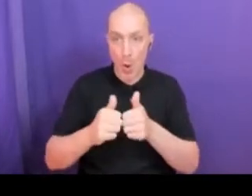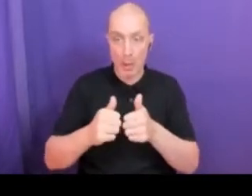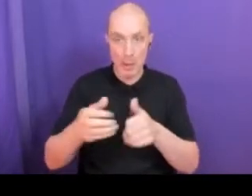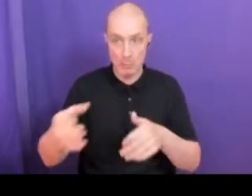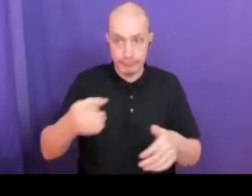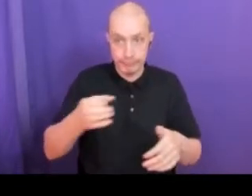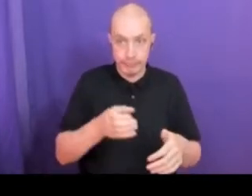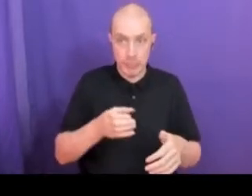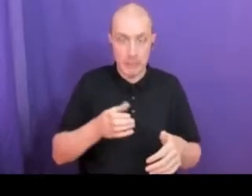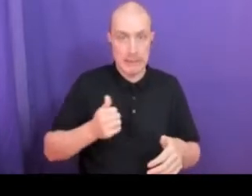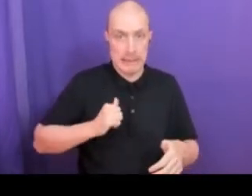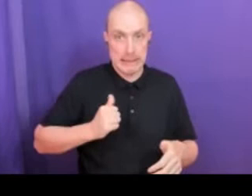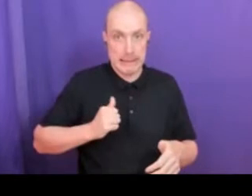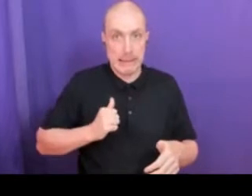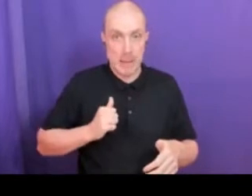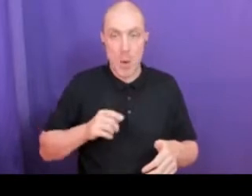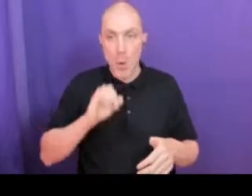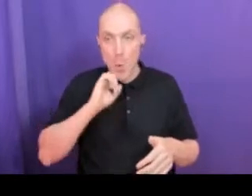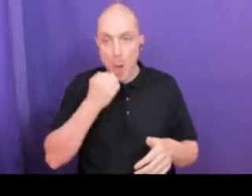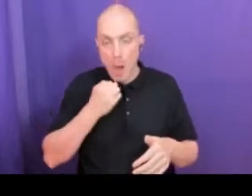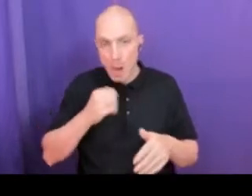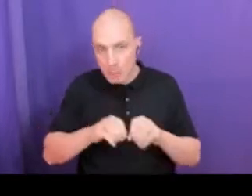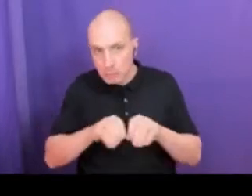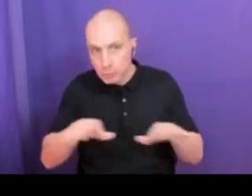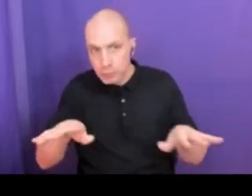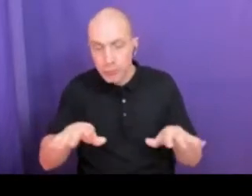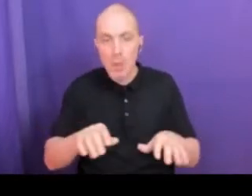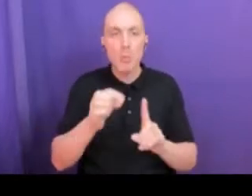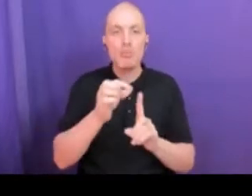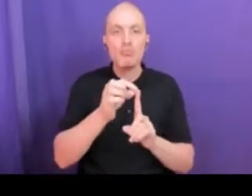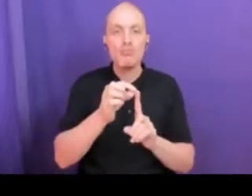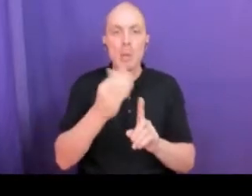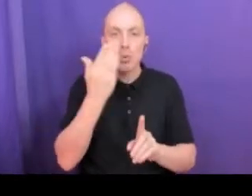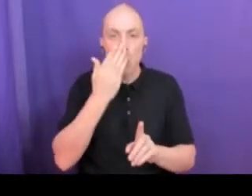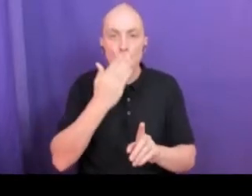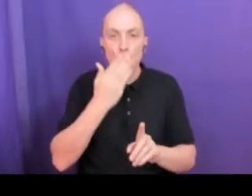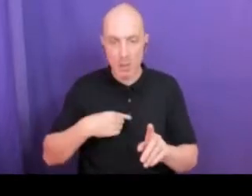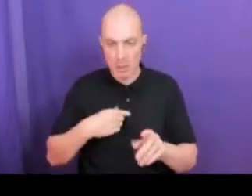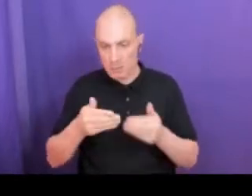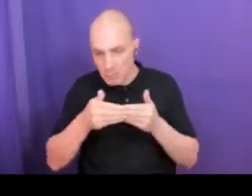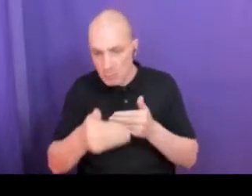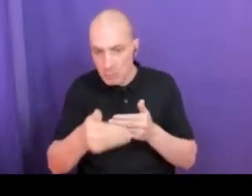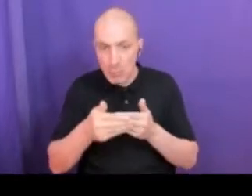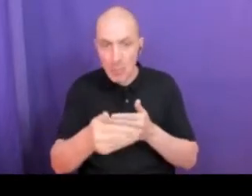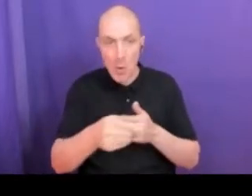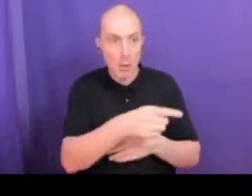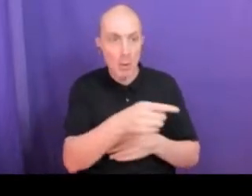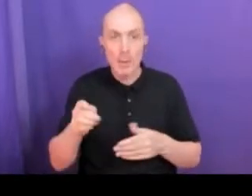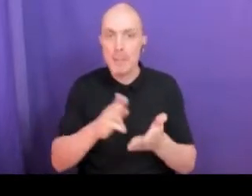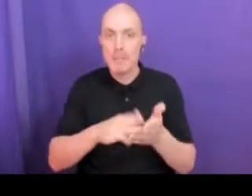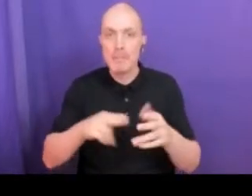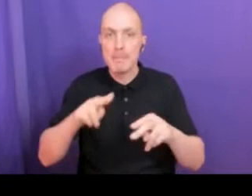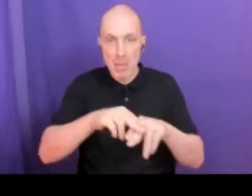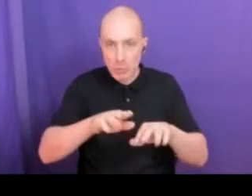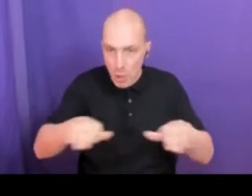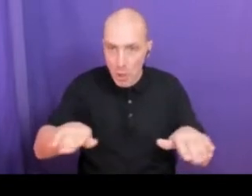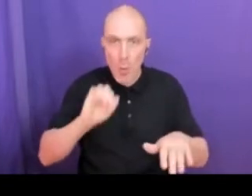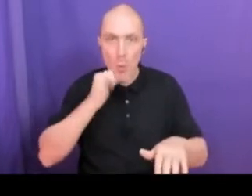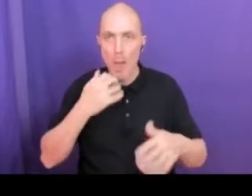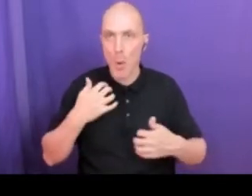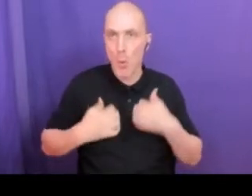piloting a primary schools programme in the next year to get children and their parents excited about brain health. We'll of course be sharing news about this as